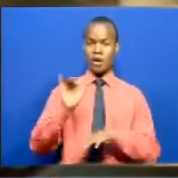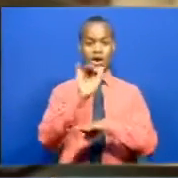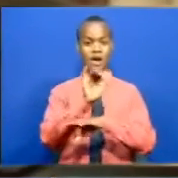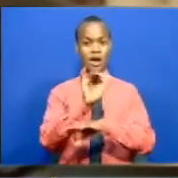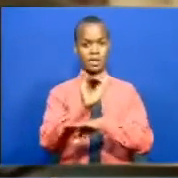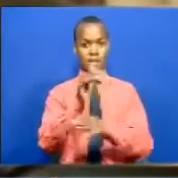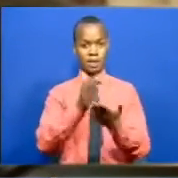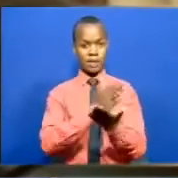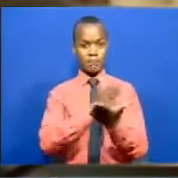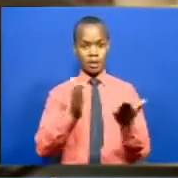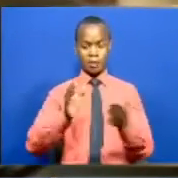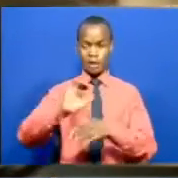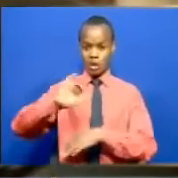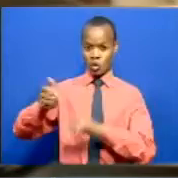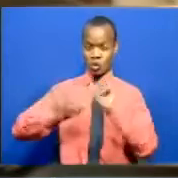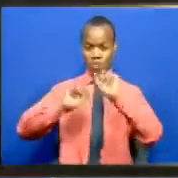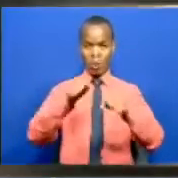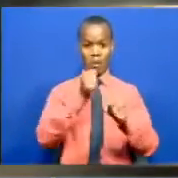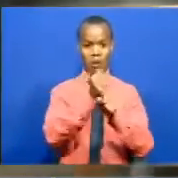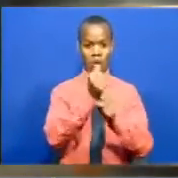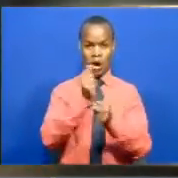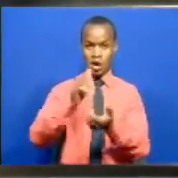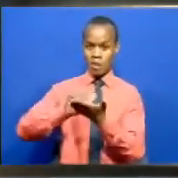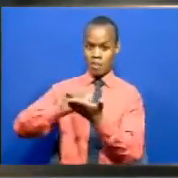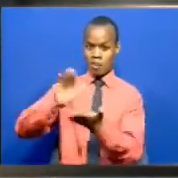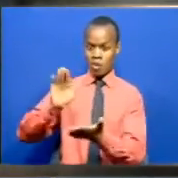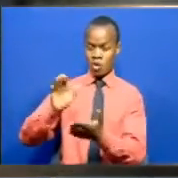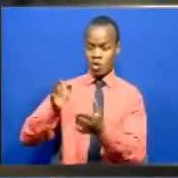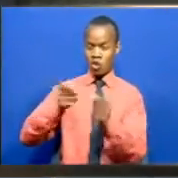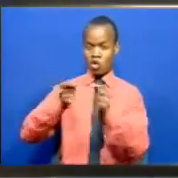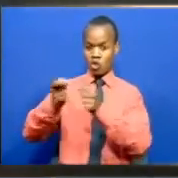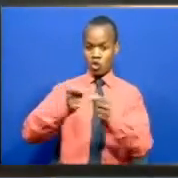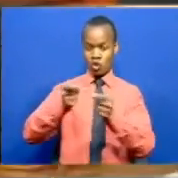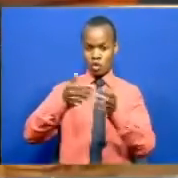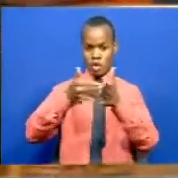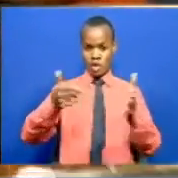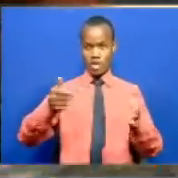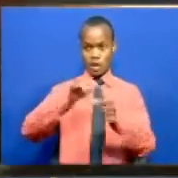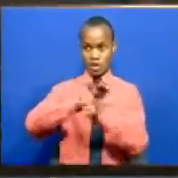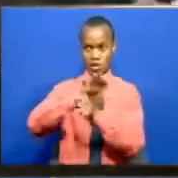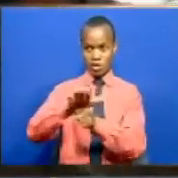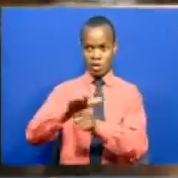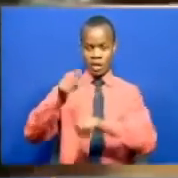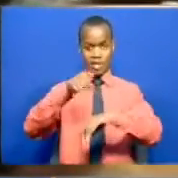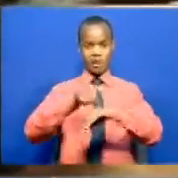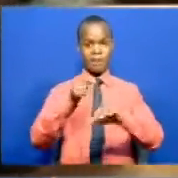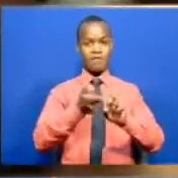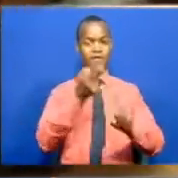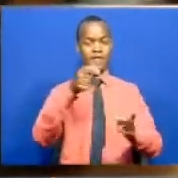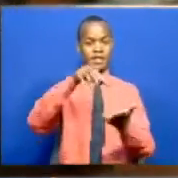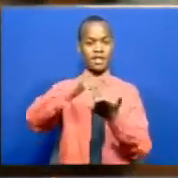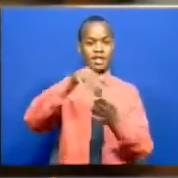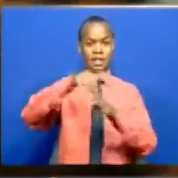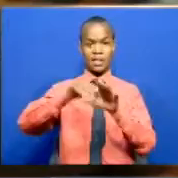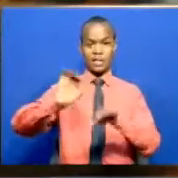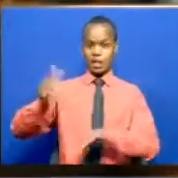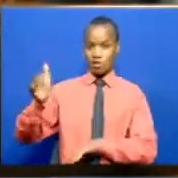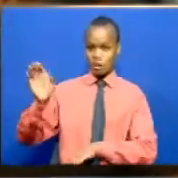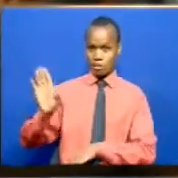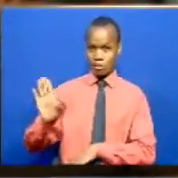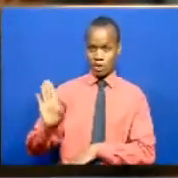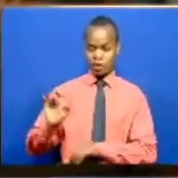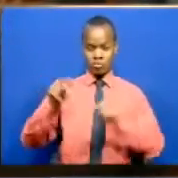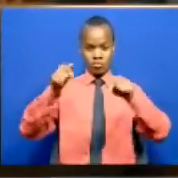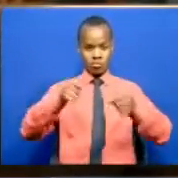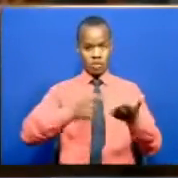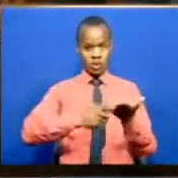to put more effort in the fight against COVID-19 spread amid confirmation of a first case of coronavirus in the county early this